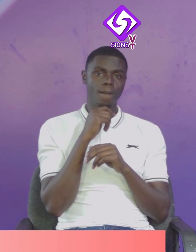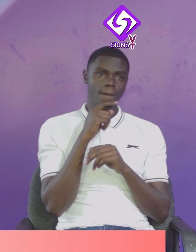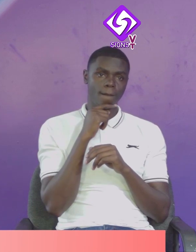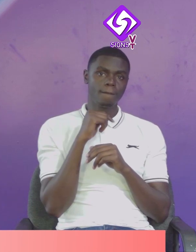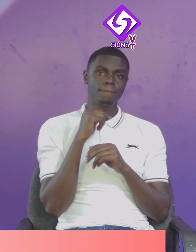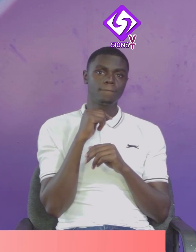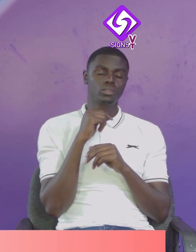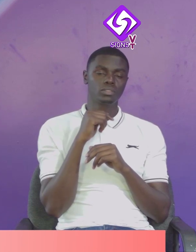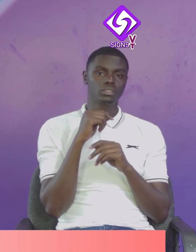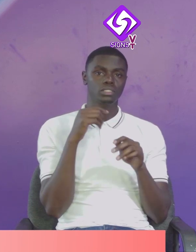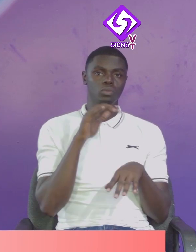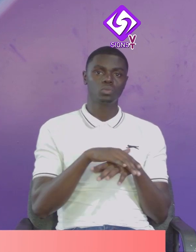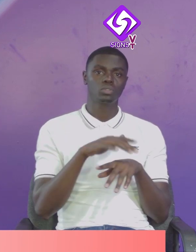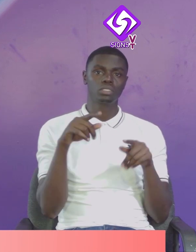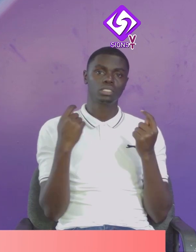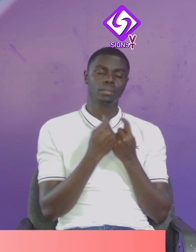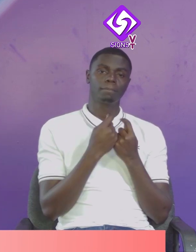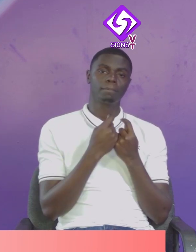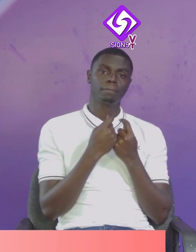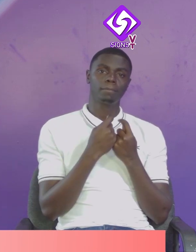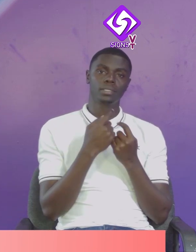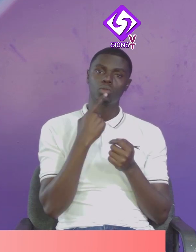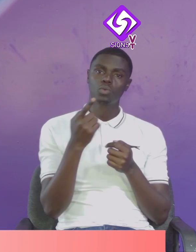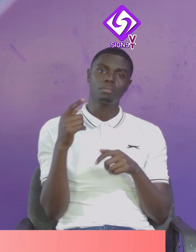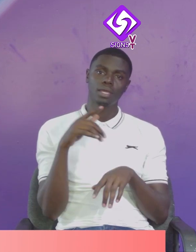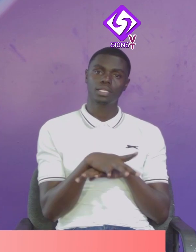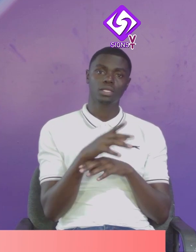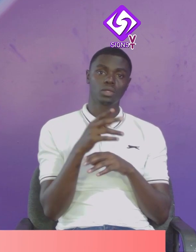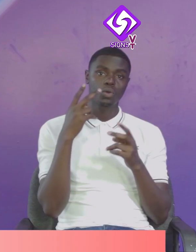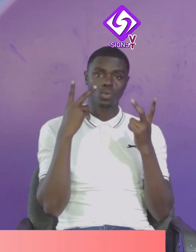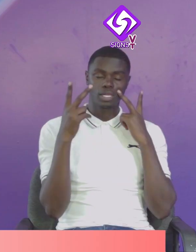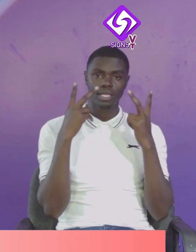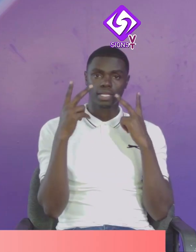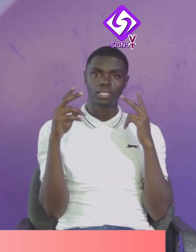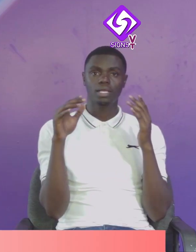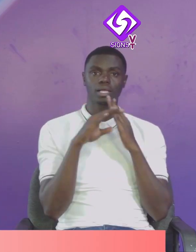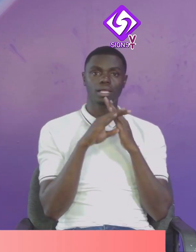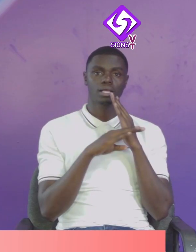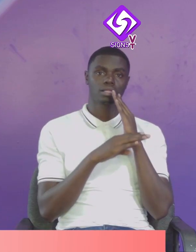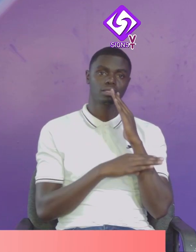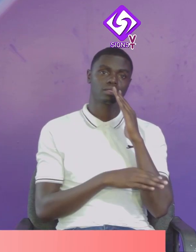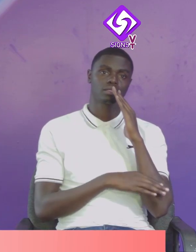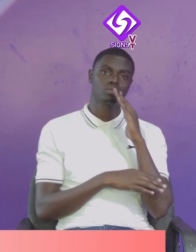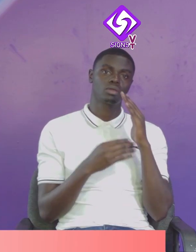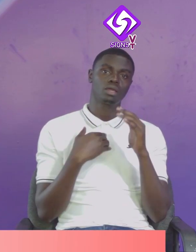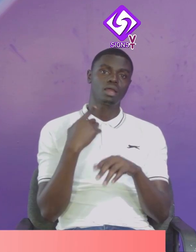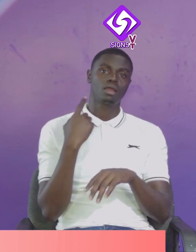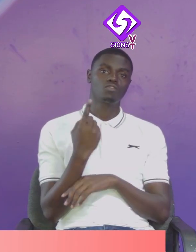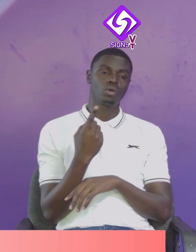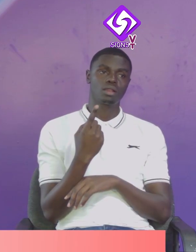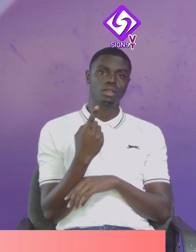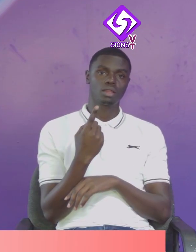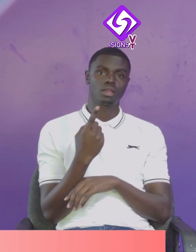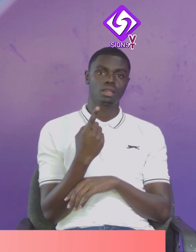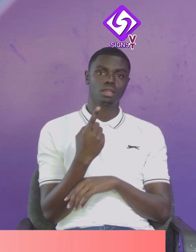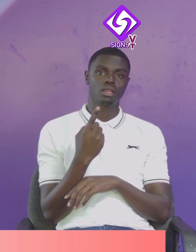I think I have told you earlier that when you look at the standings, they are only 1 point away